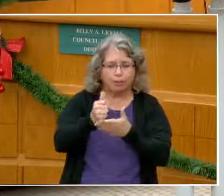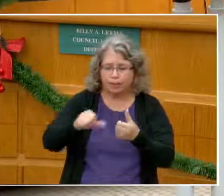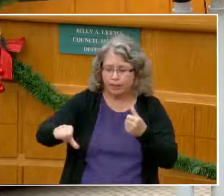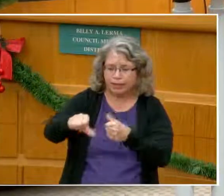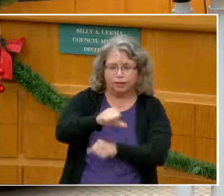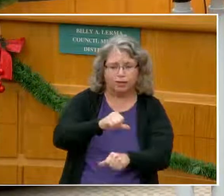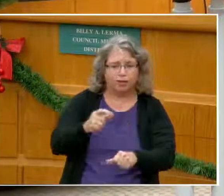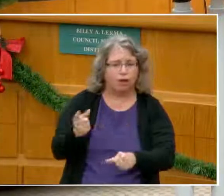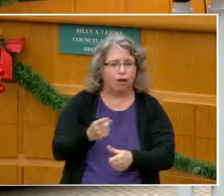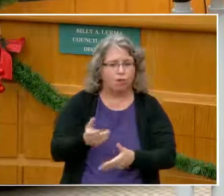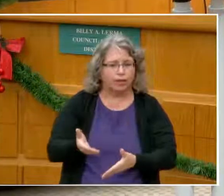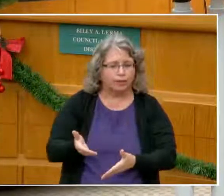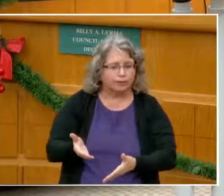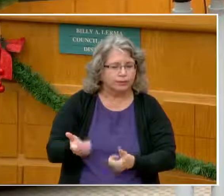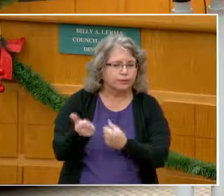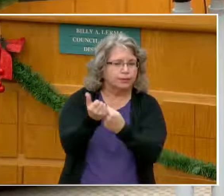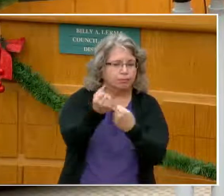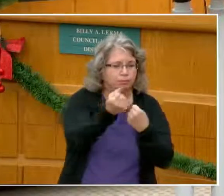each other up.